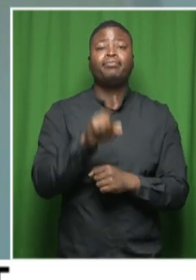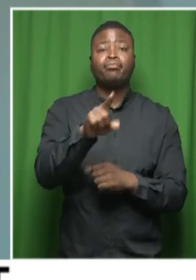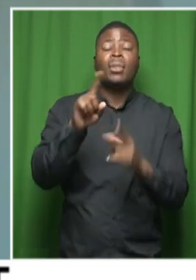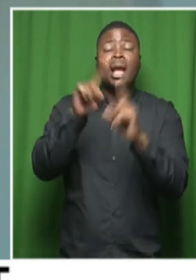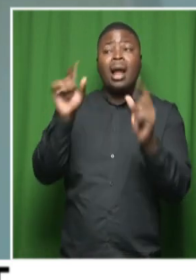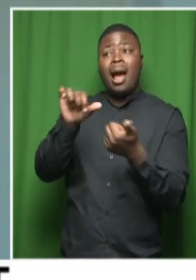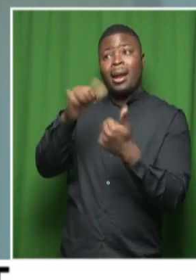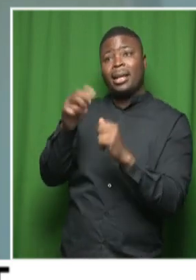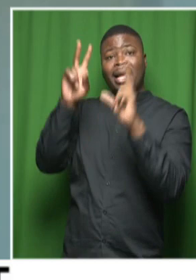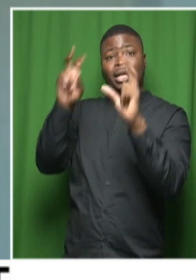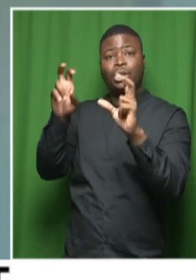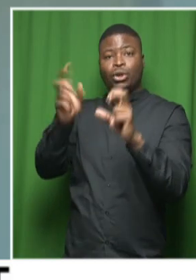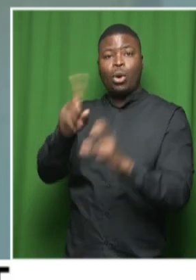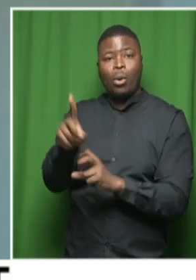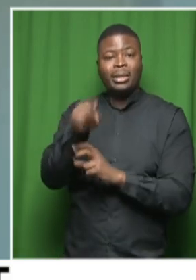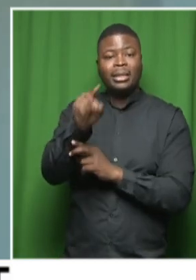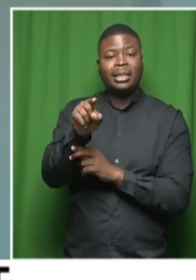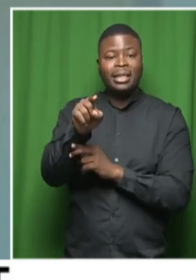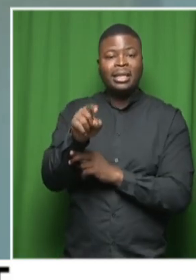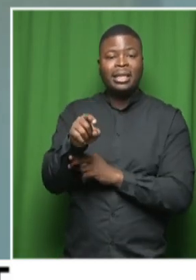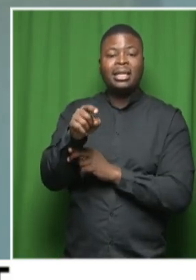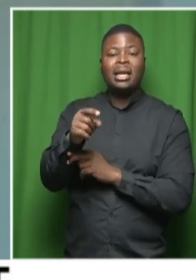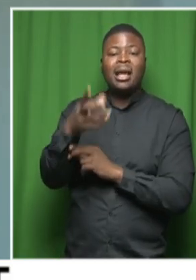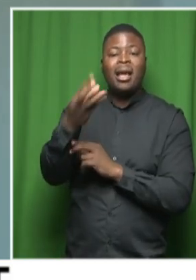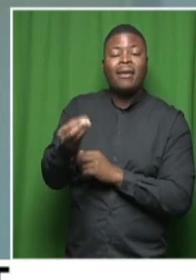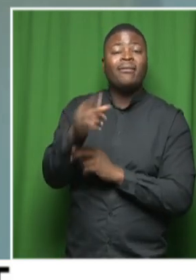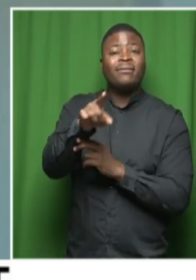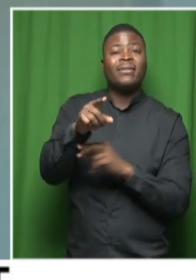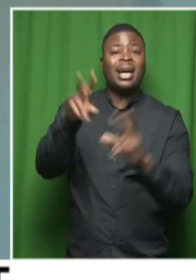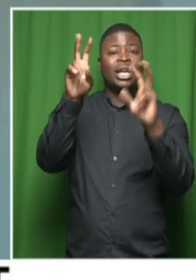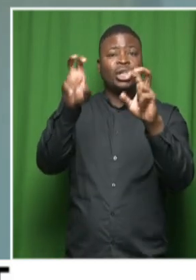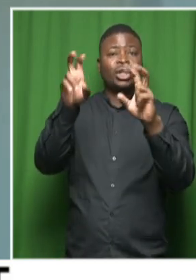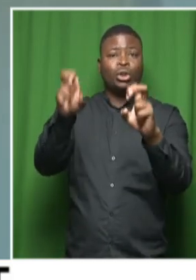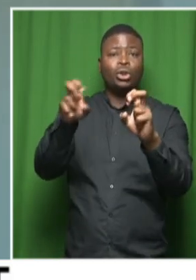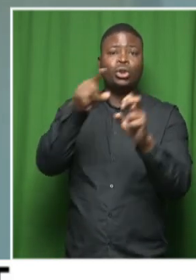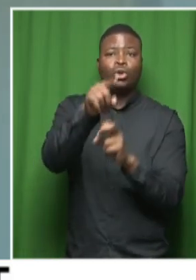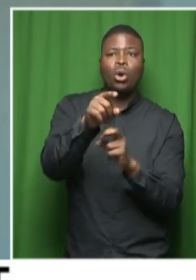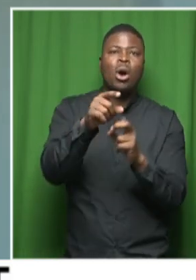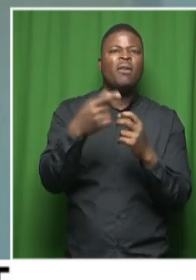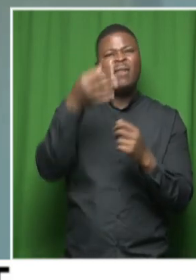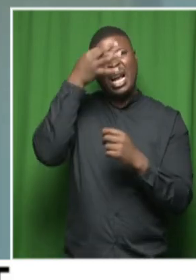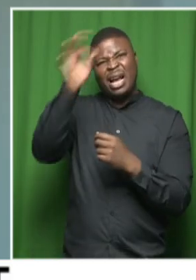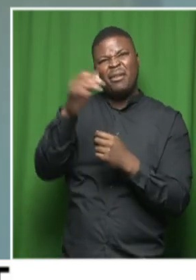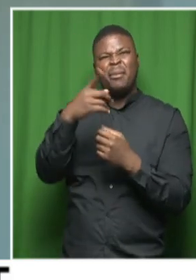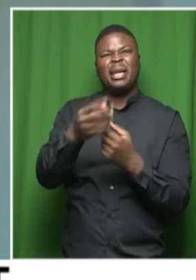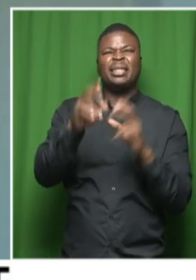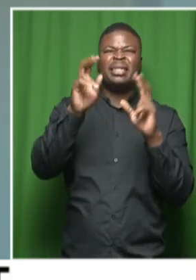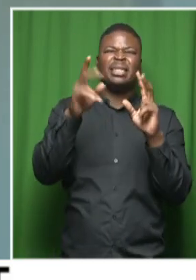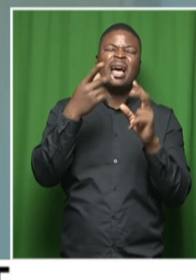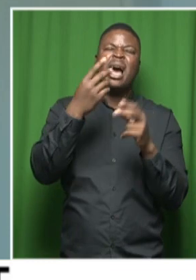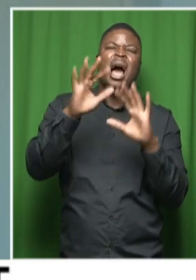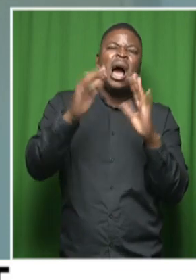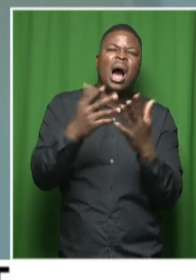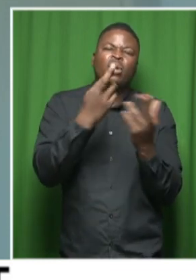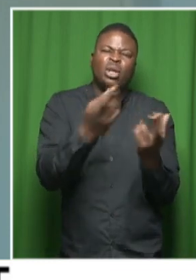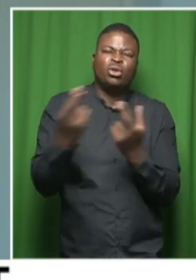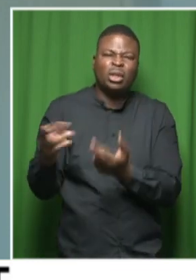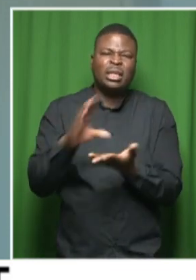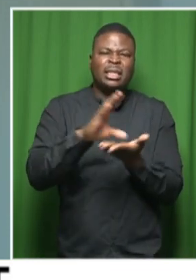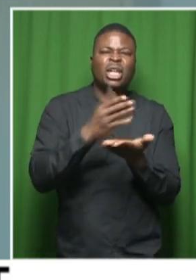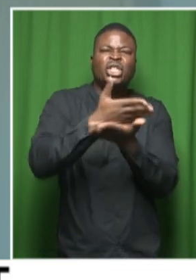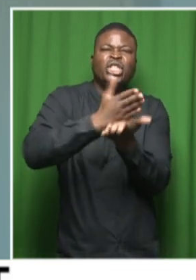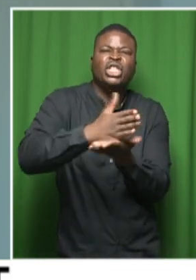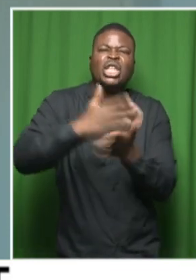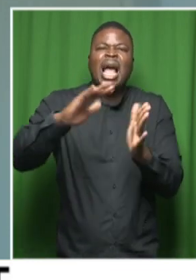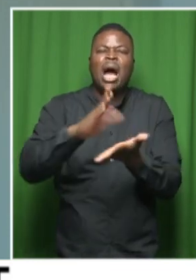right, is the whole allocation of resources for industrial policy development. Okay,